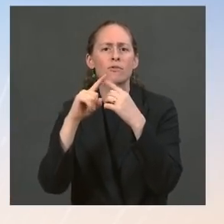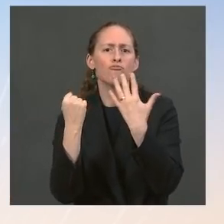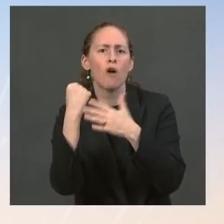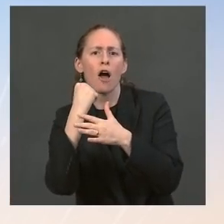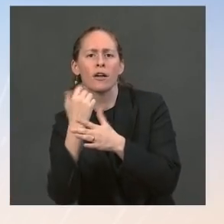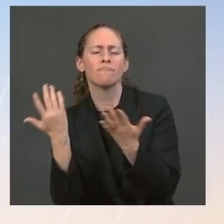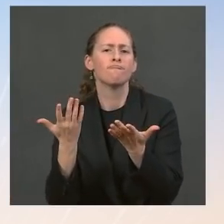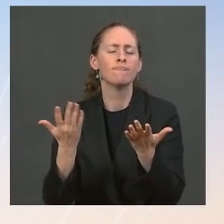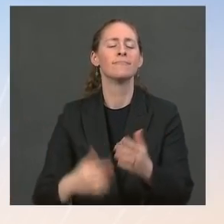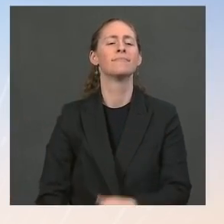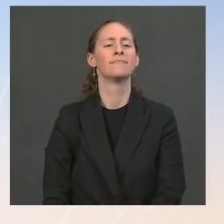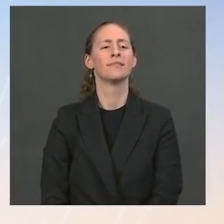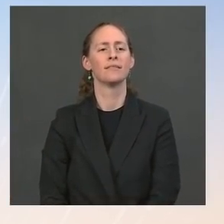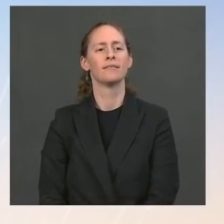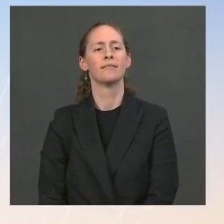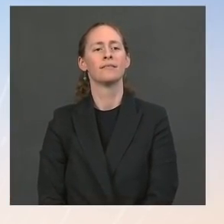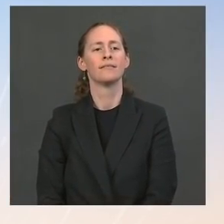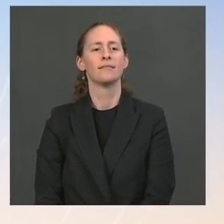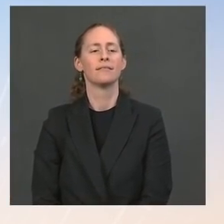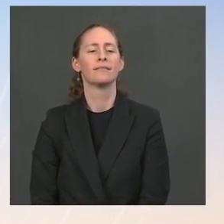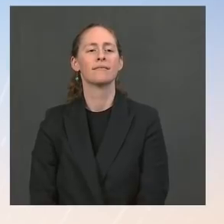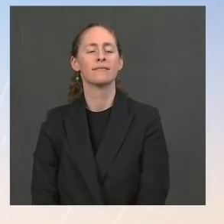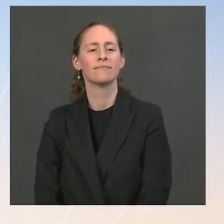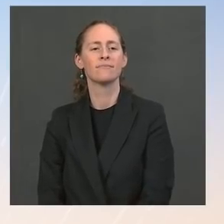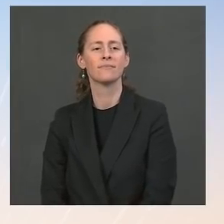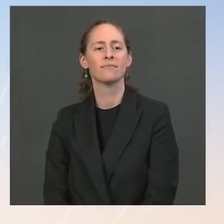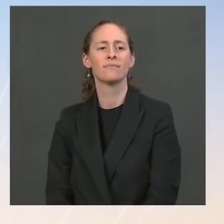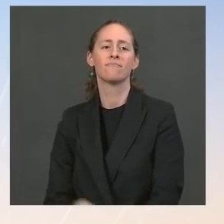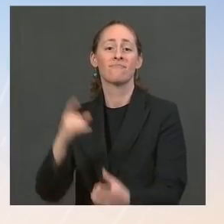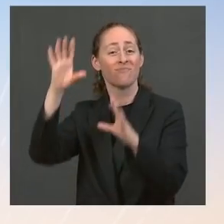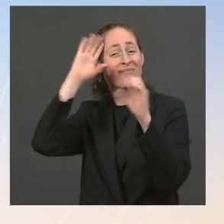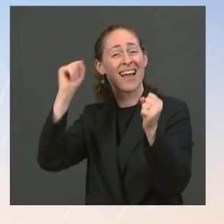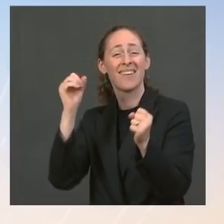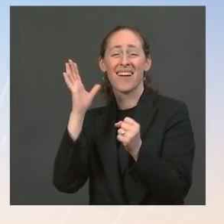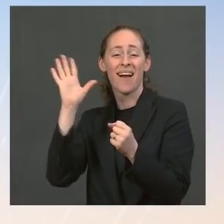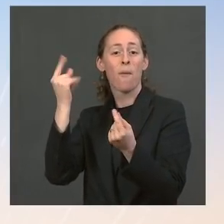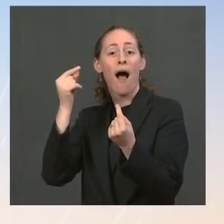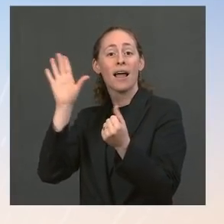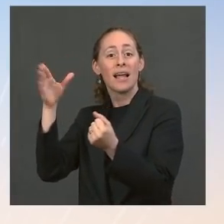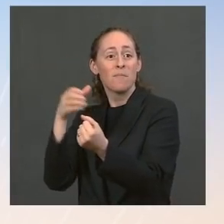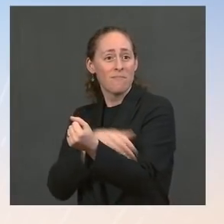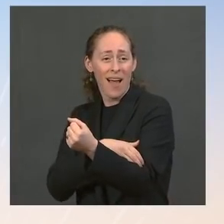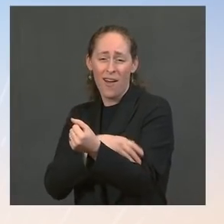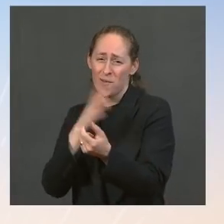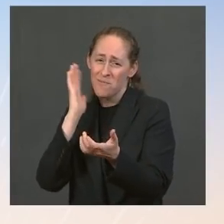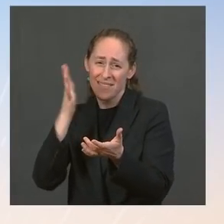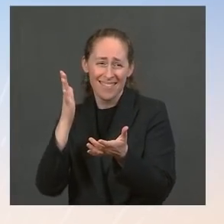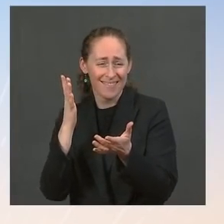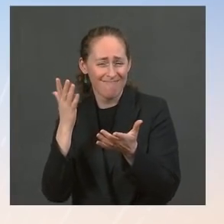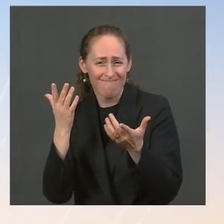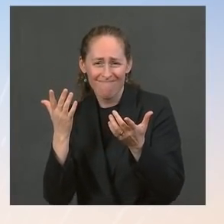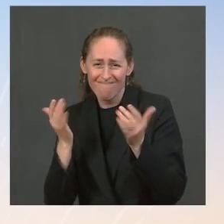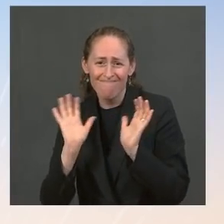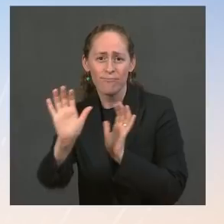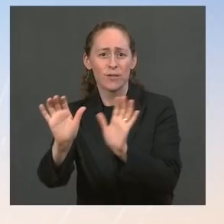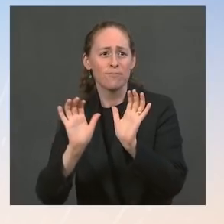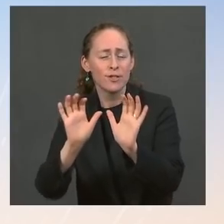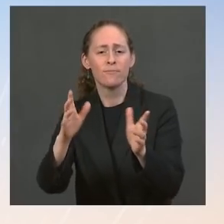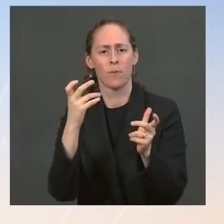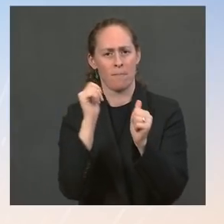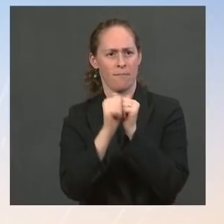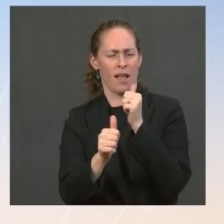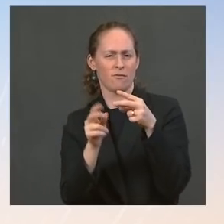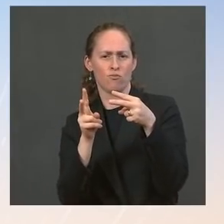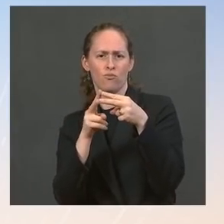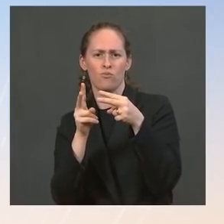is going to stop it. He's going to use every lever at his disposal to fight to get this legislation passed. These two pieces of